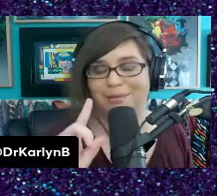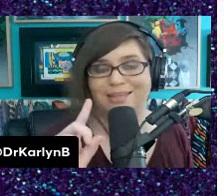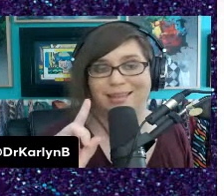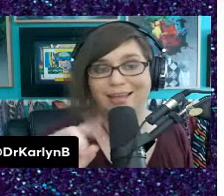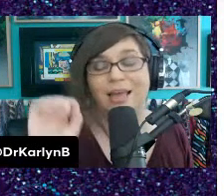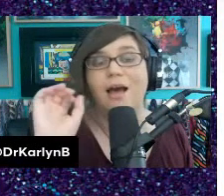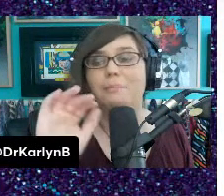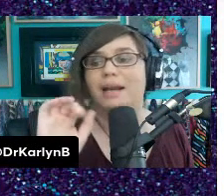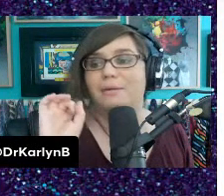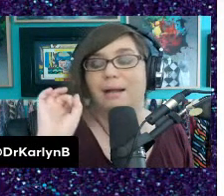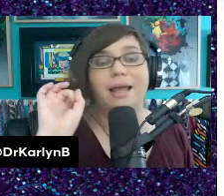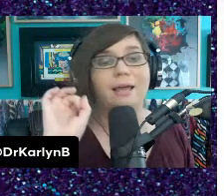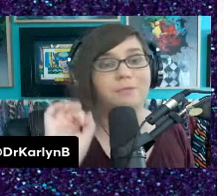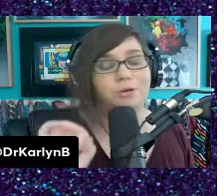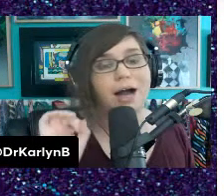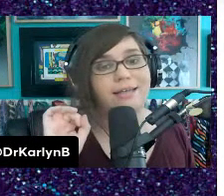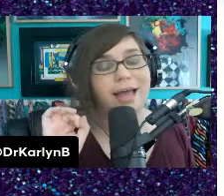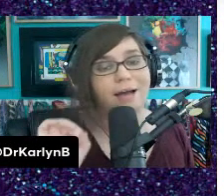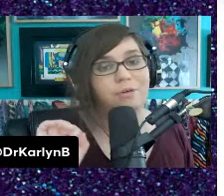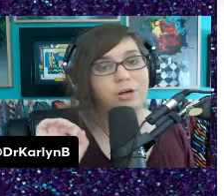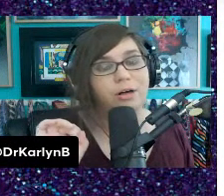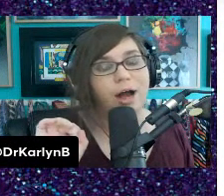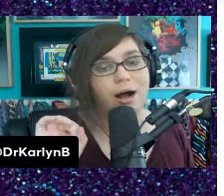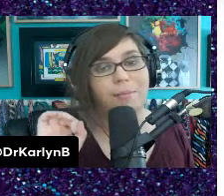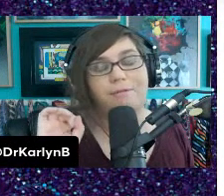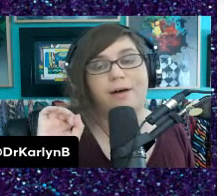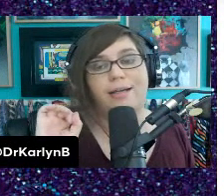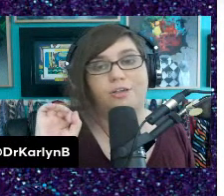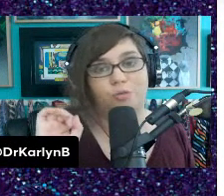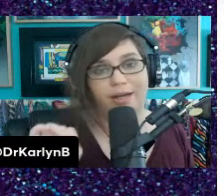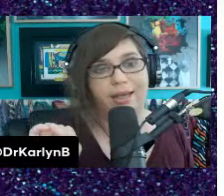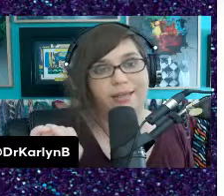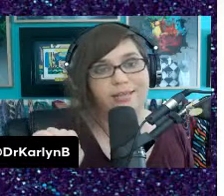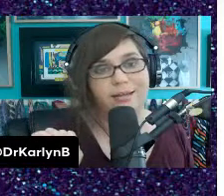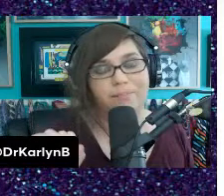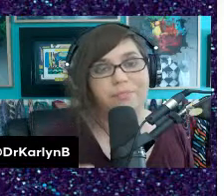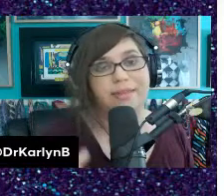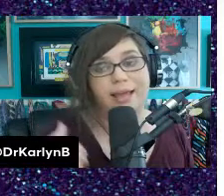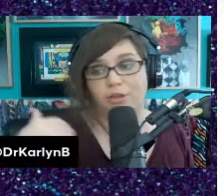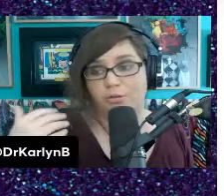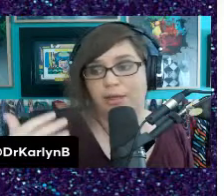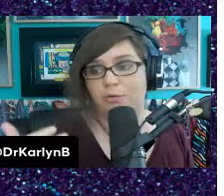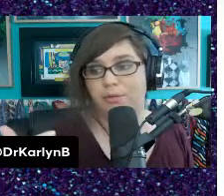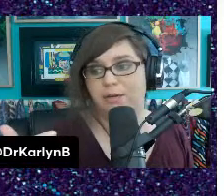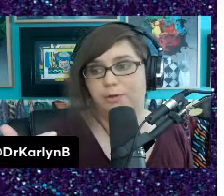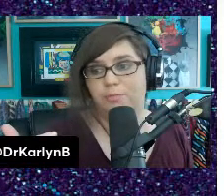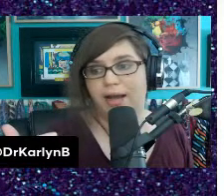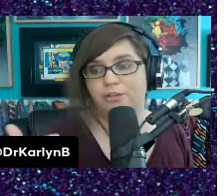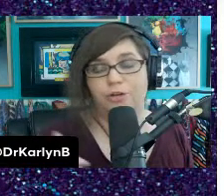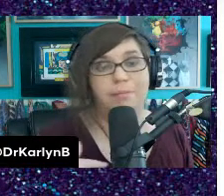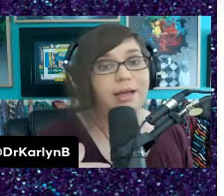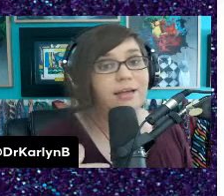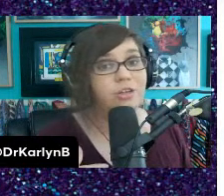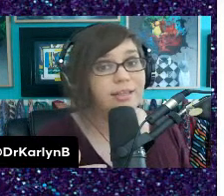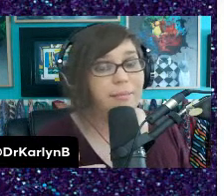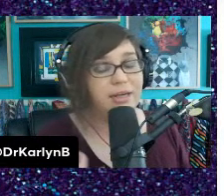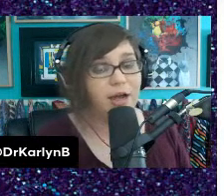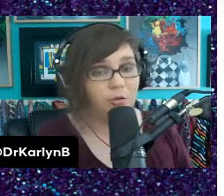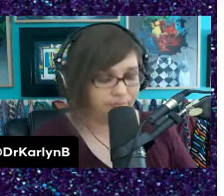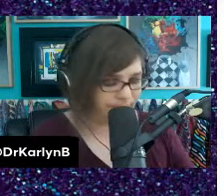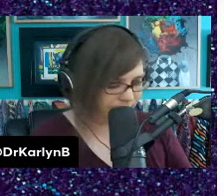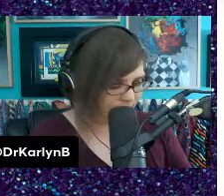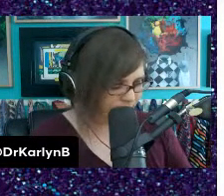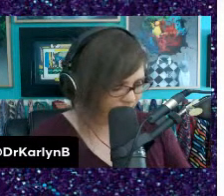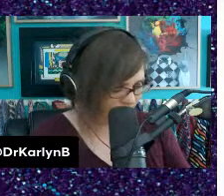like one of the best things. But anyway, if you guys ever find trainings that you think would be good for Spy Stream, just let me